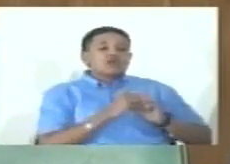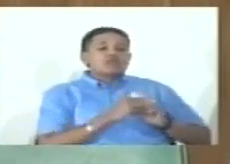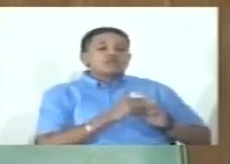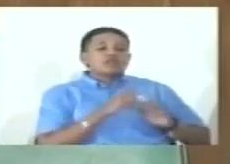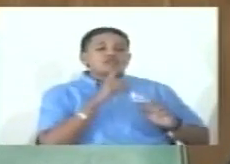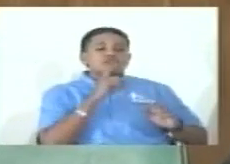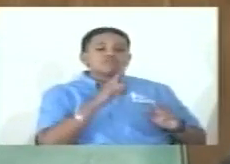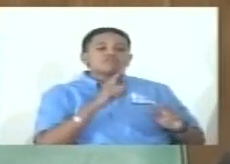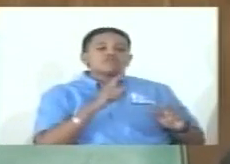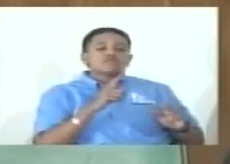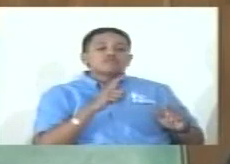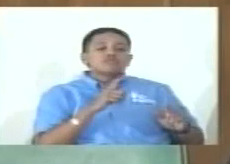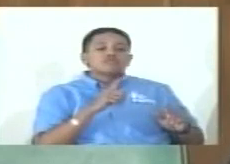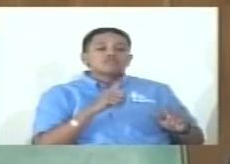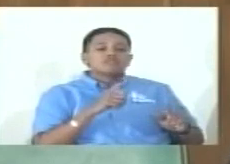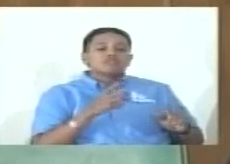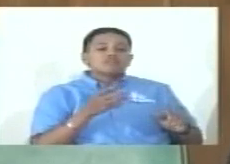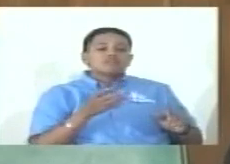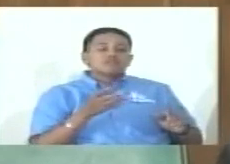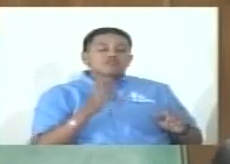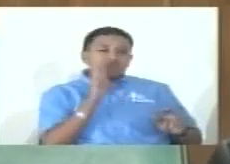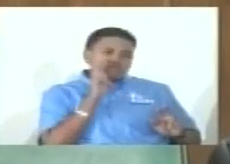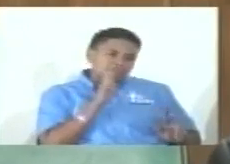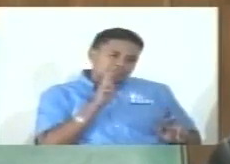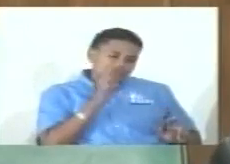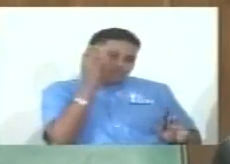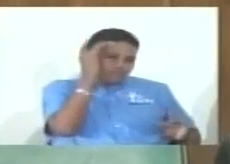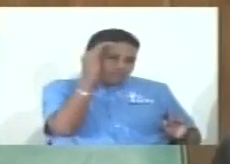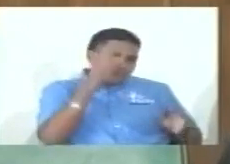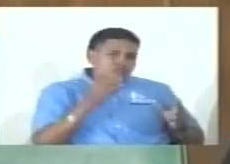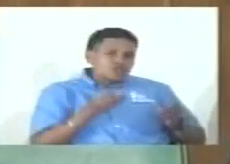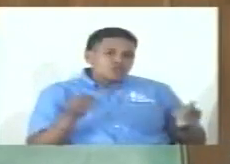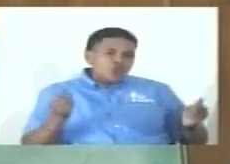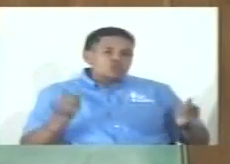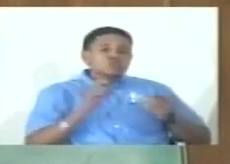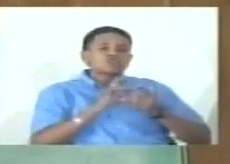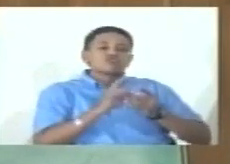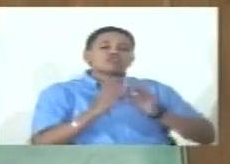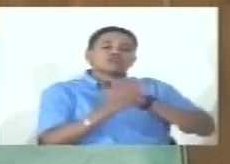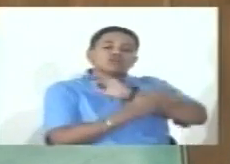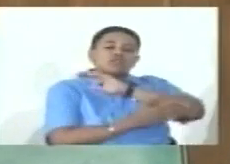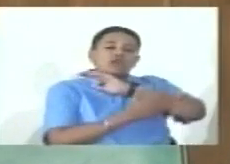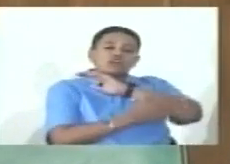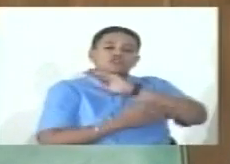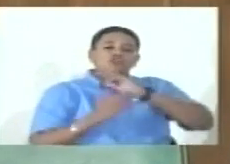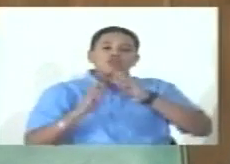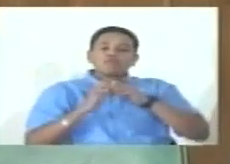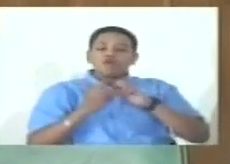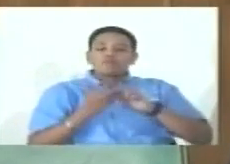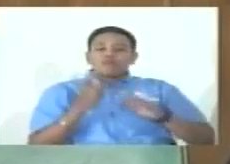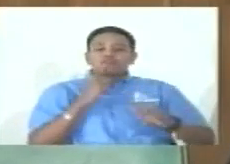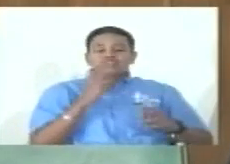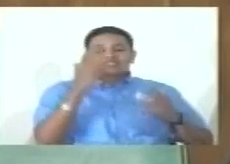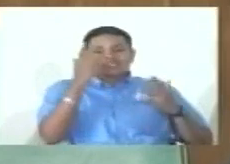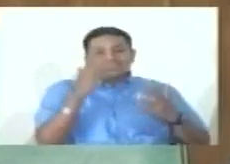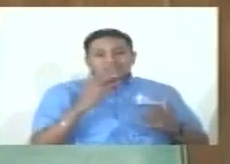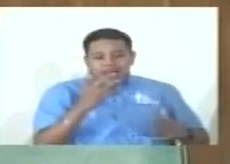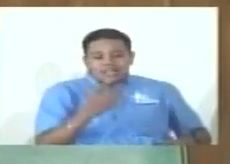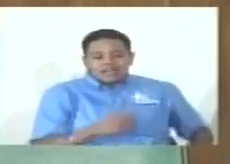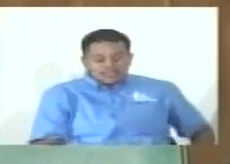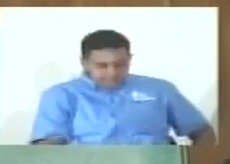to fashion solutions to national problems. Now, sadly, Mr.